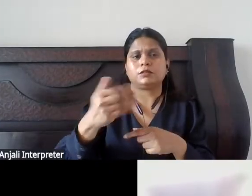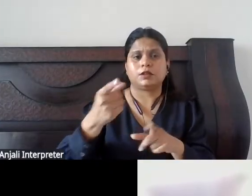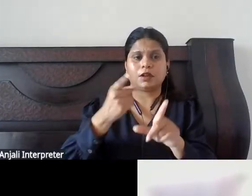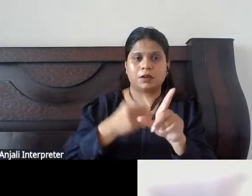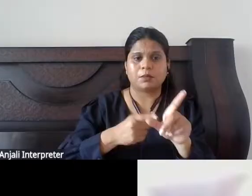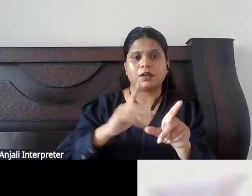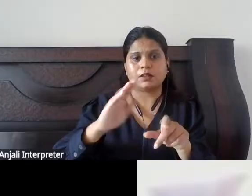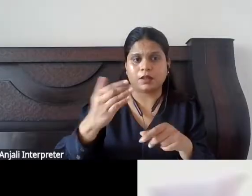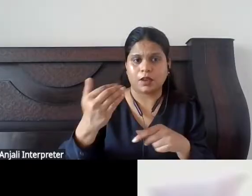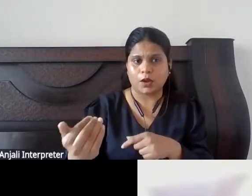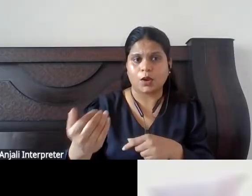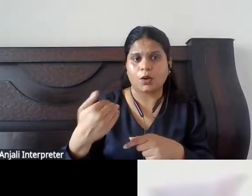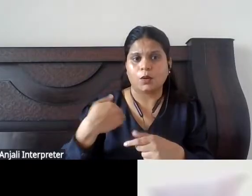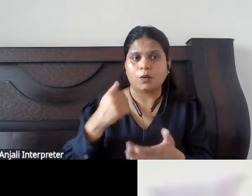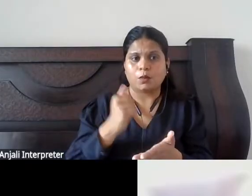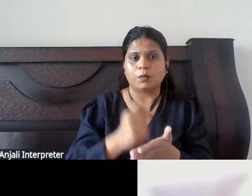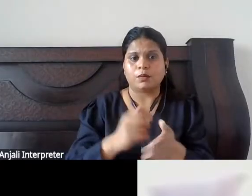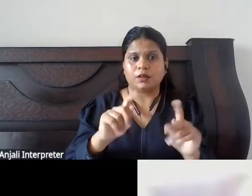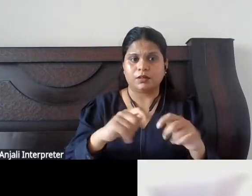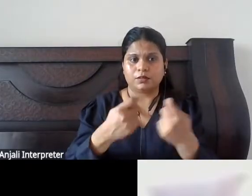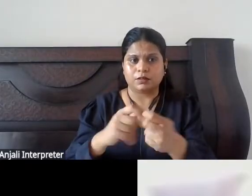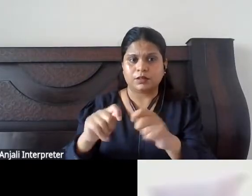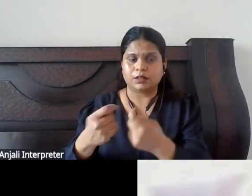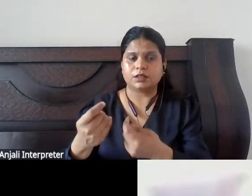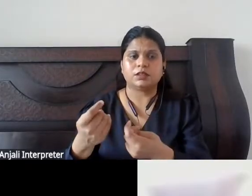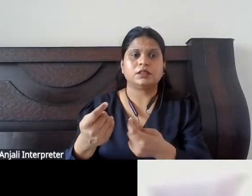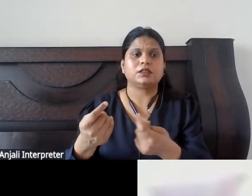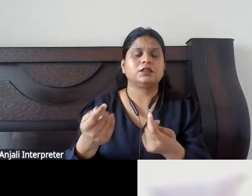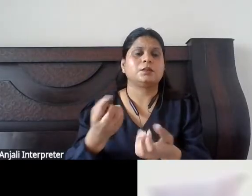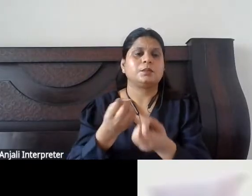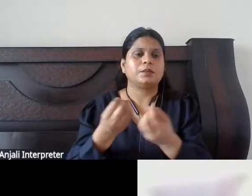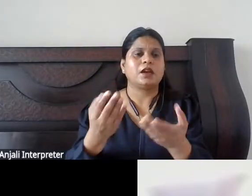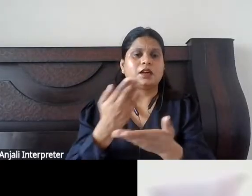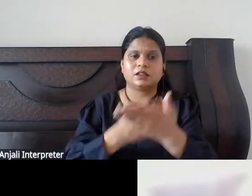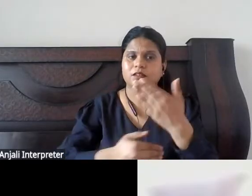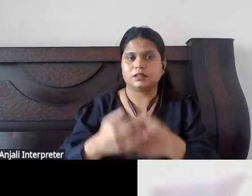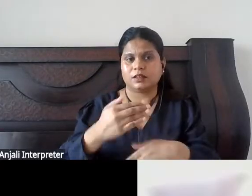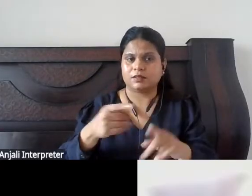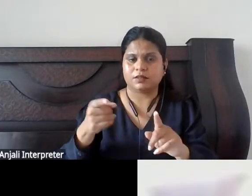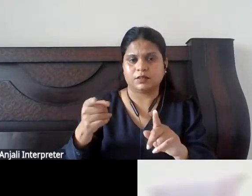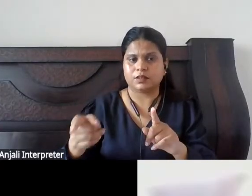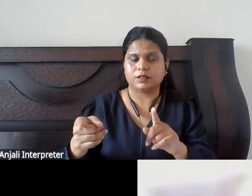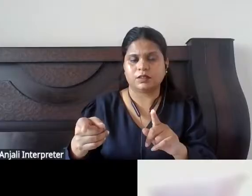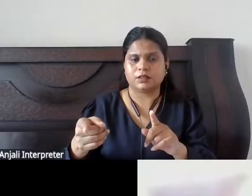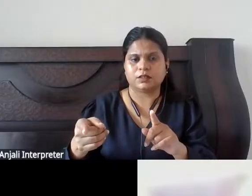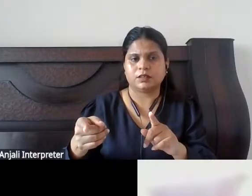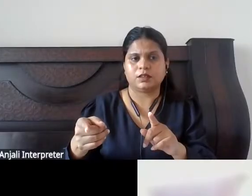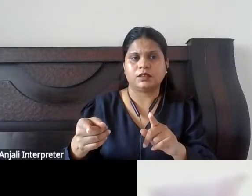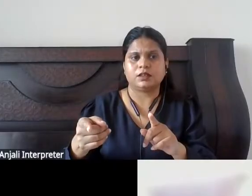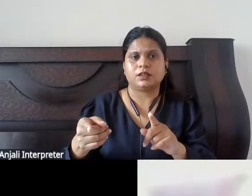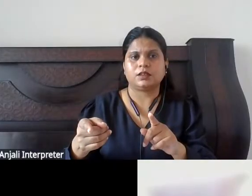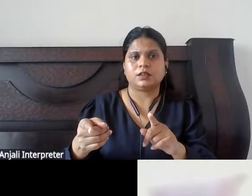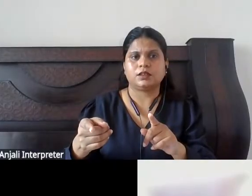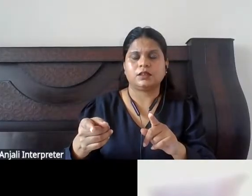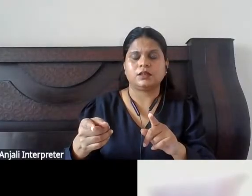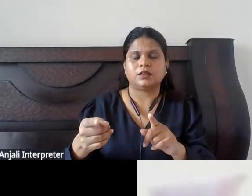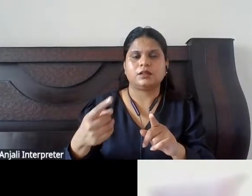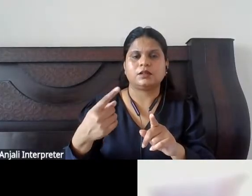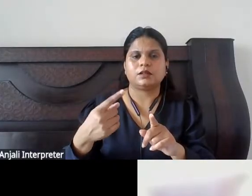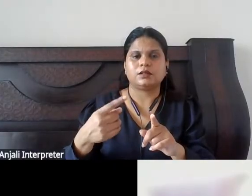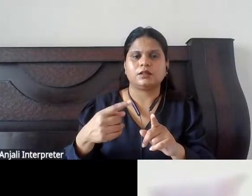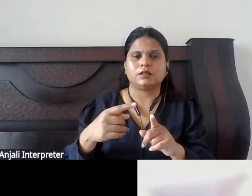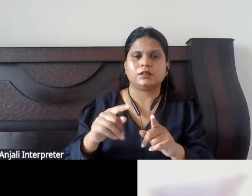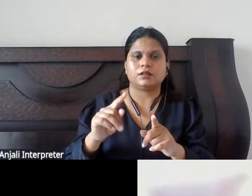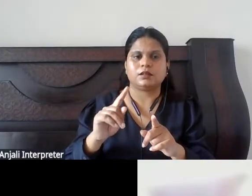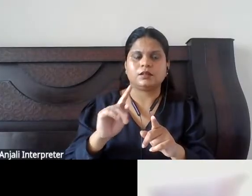own sector, cross disability areas. We should have a unity within the disability sector, and thereafter we should create